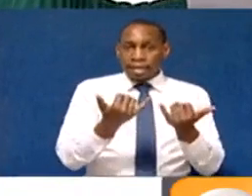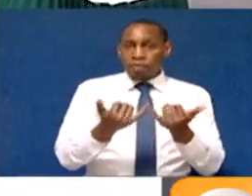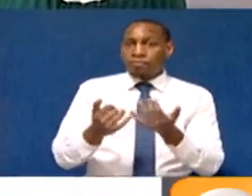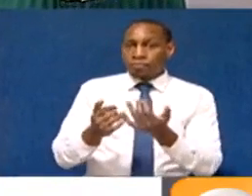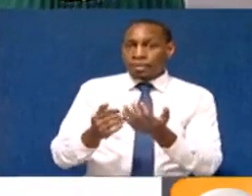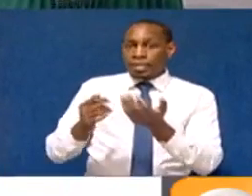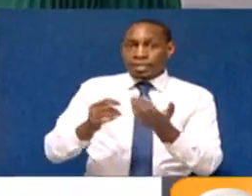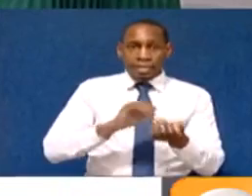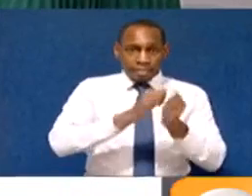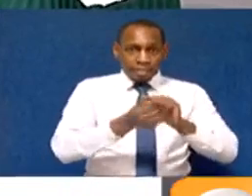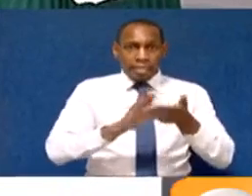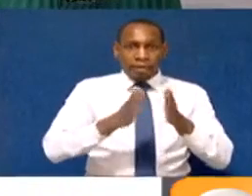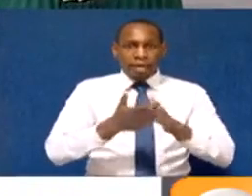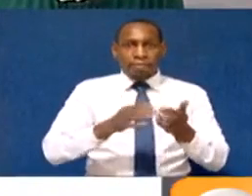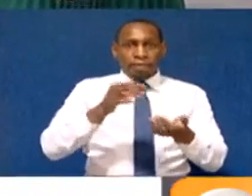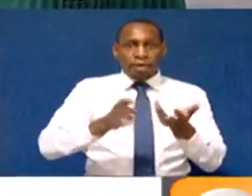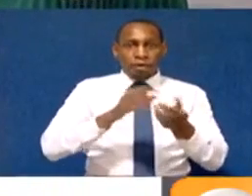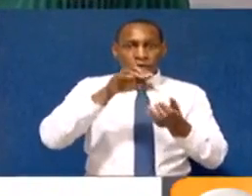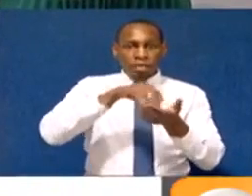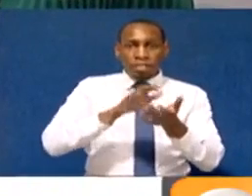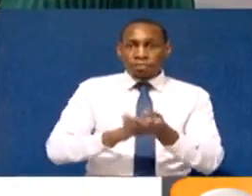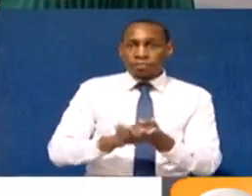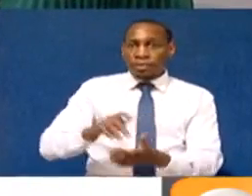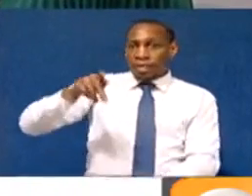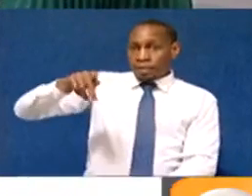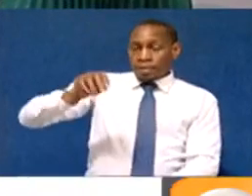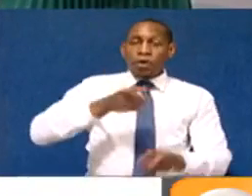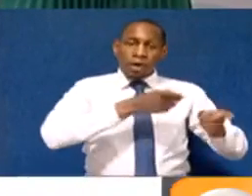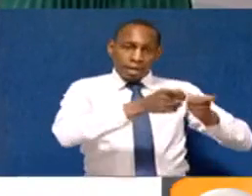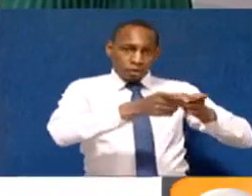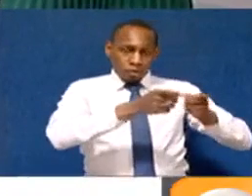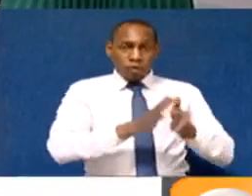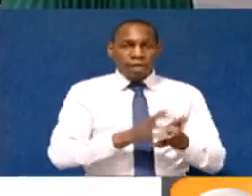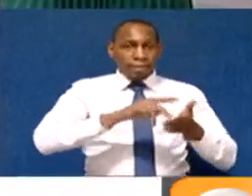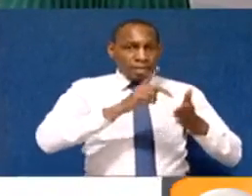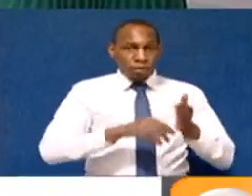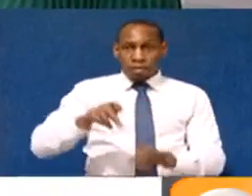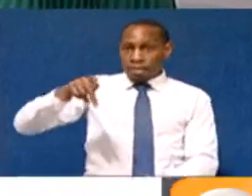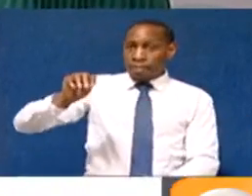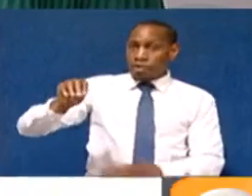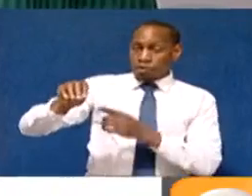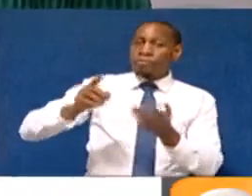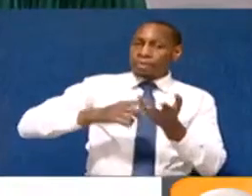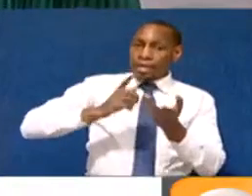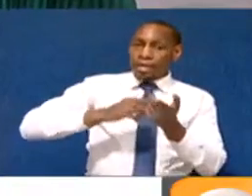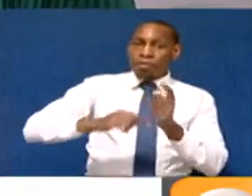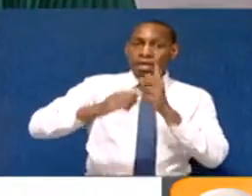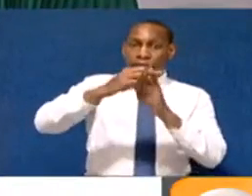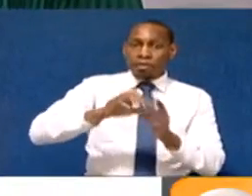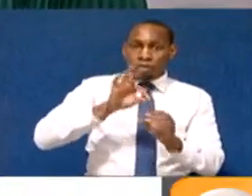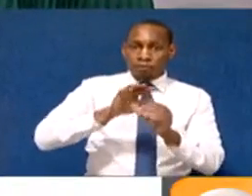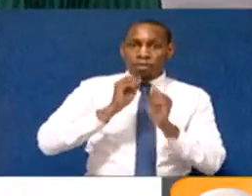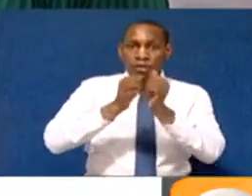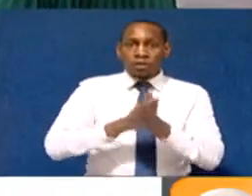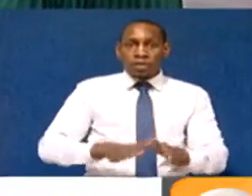a counting station. Now, the presiding officer is usually in charge here. So he or she would count and tally the votes together